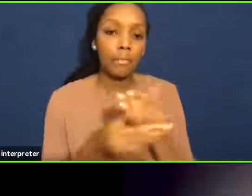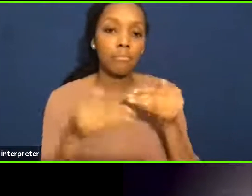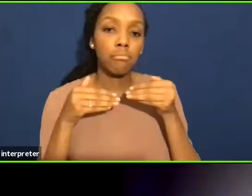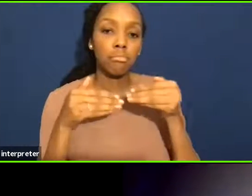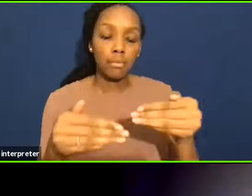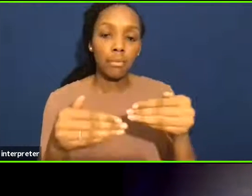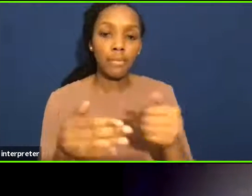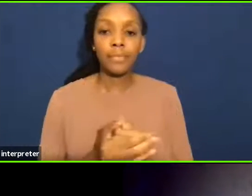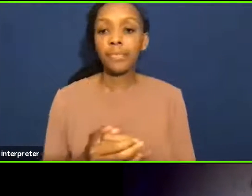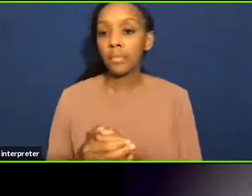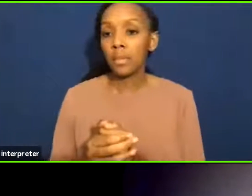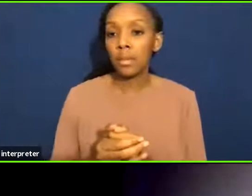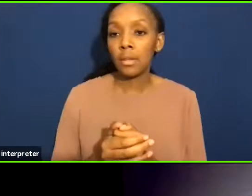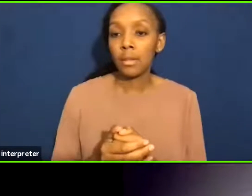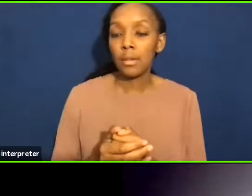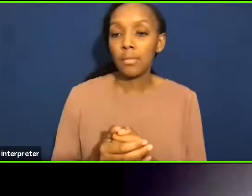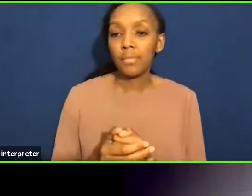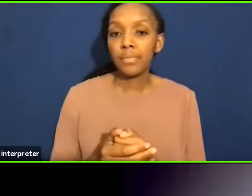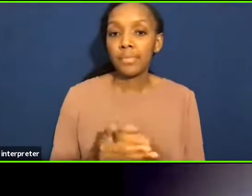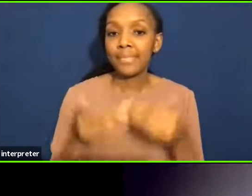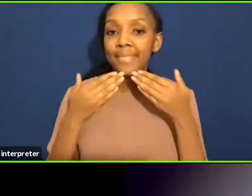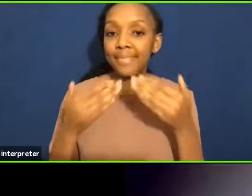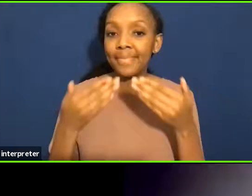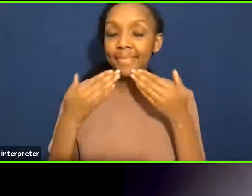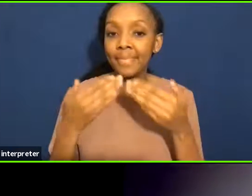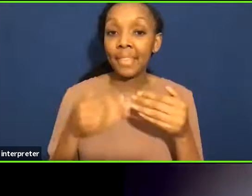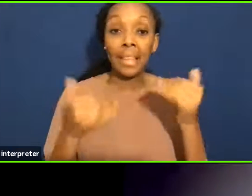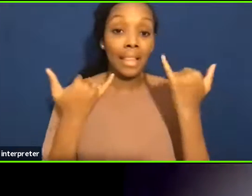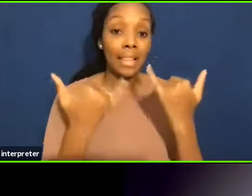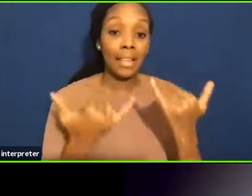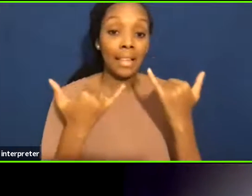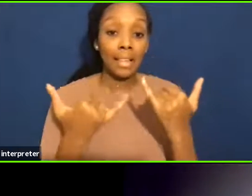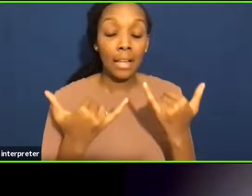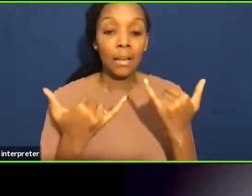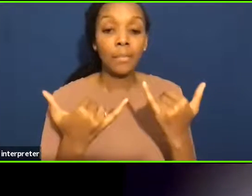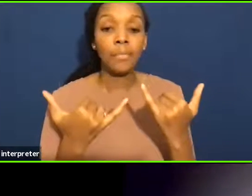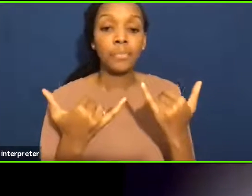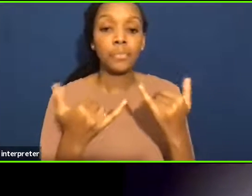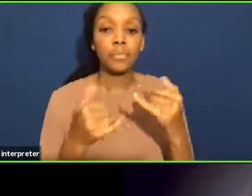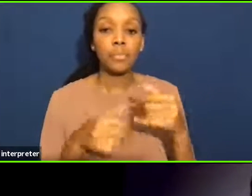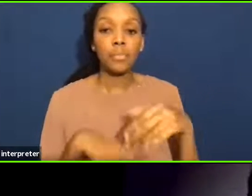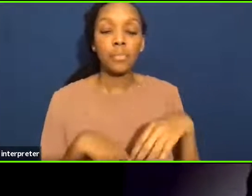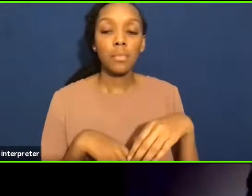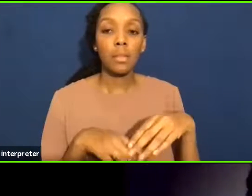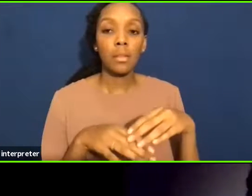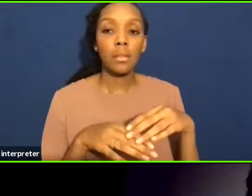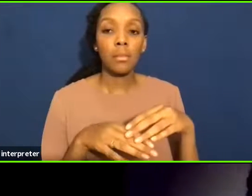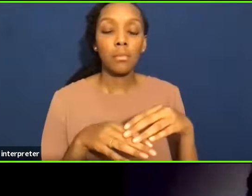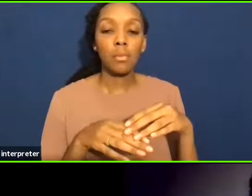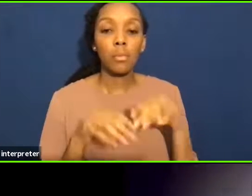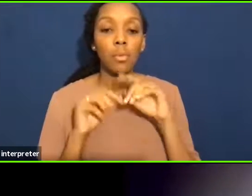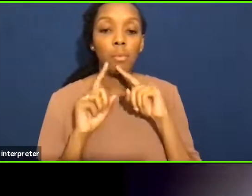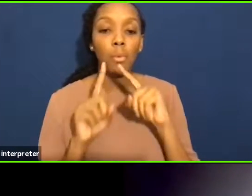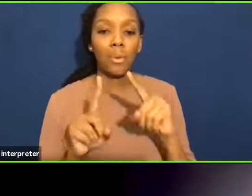Thanks, Milan. Okay, now we're going to move into Executive Council reports. We don't have any slides.